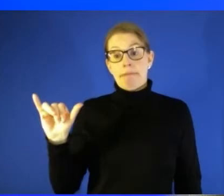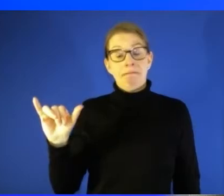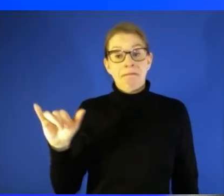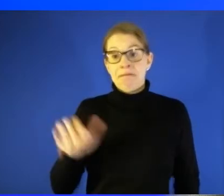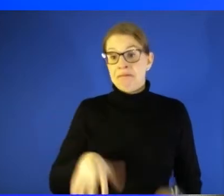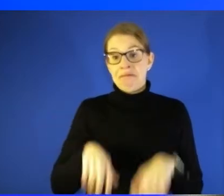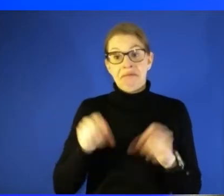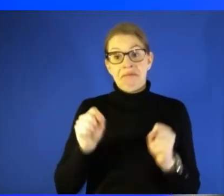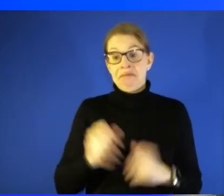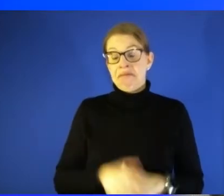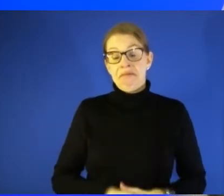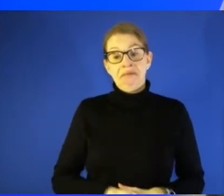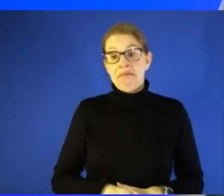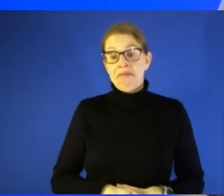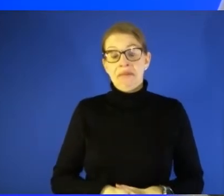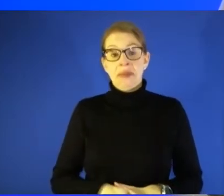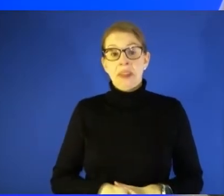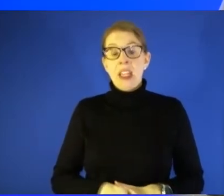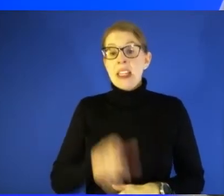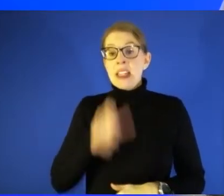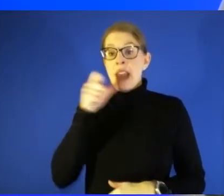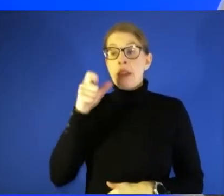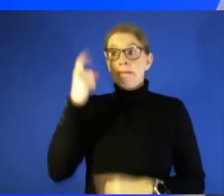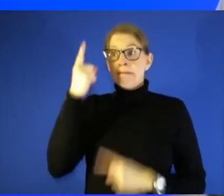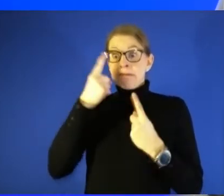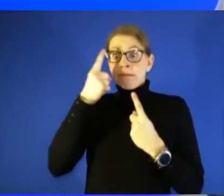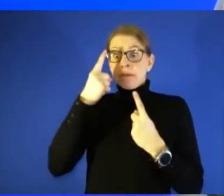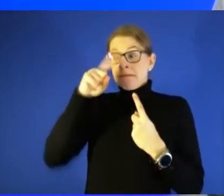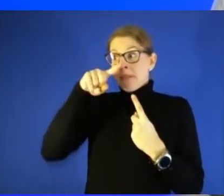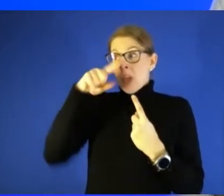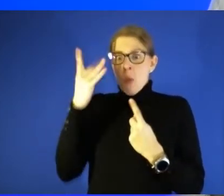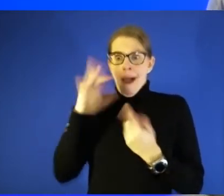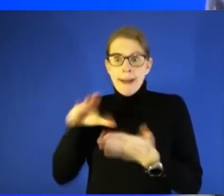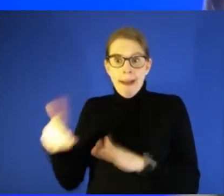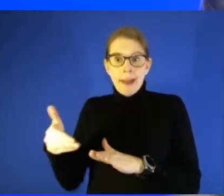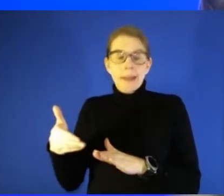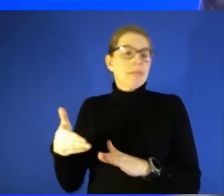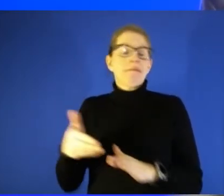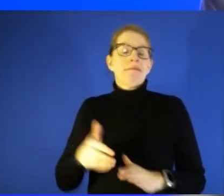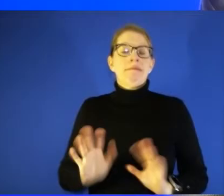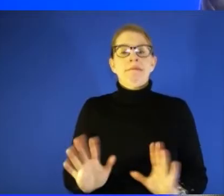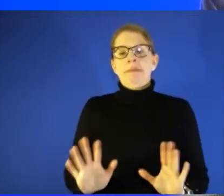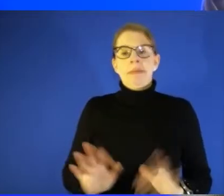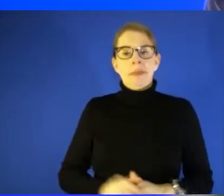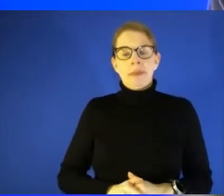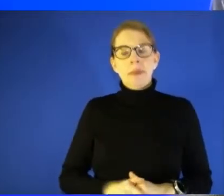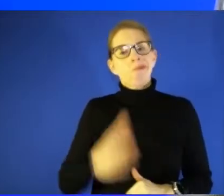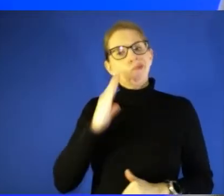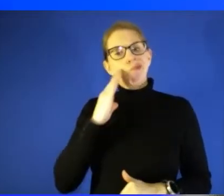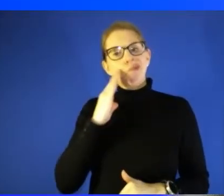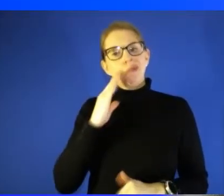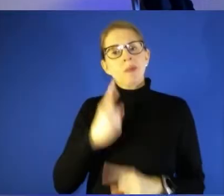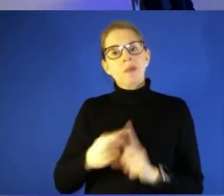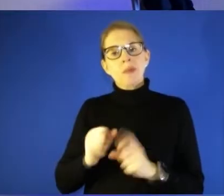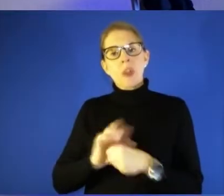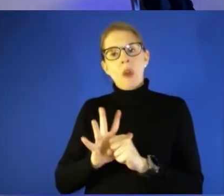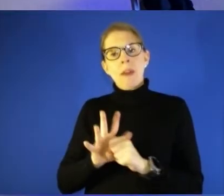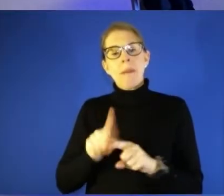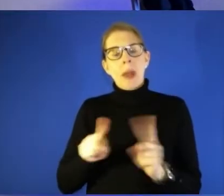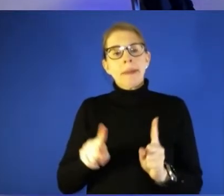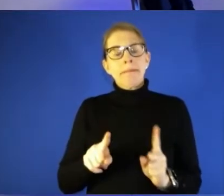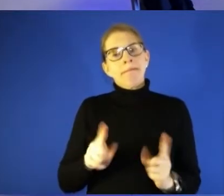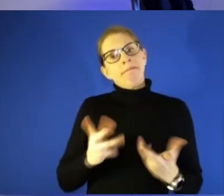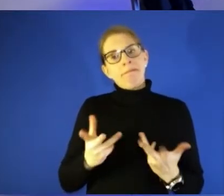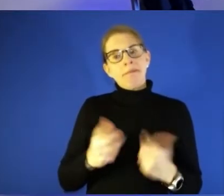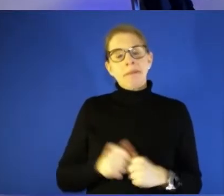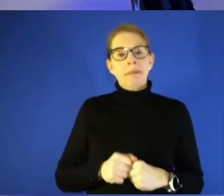not a question of why they died. So it's not necessarily a big difference, but it is a difference. And Emily, I hope